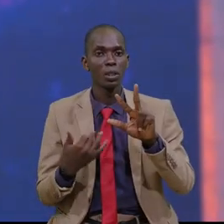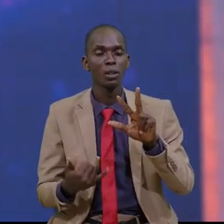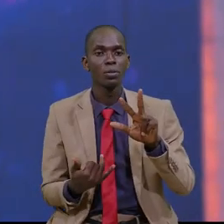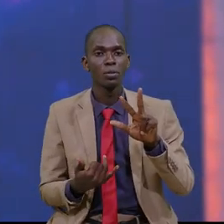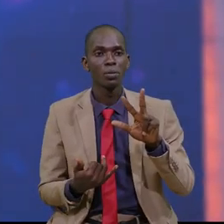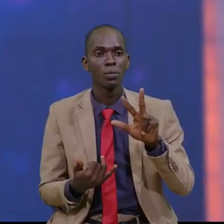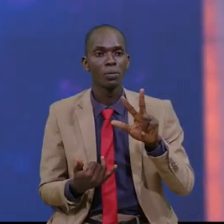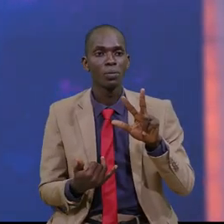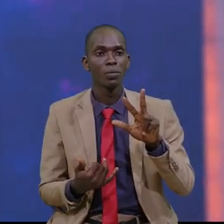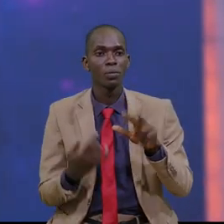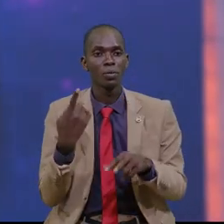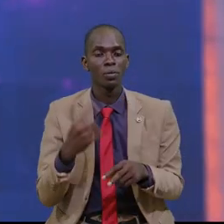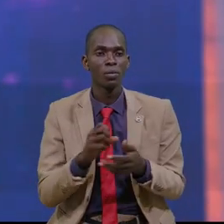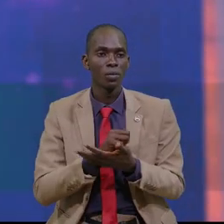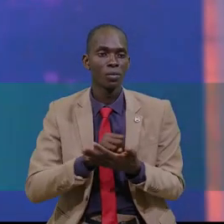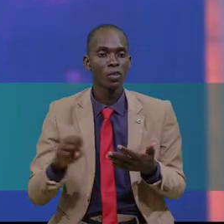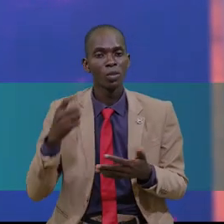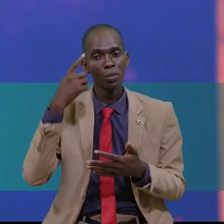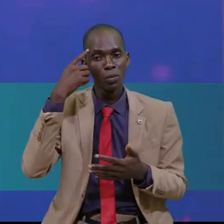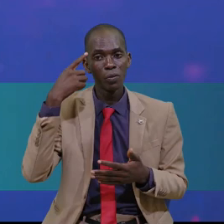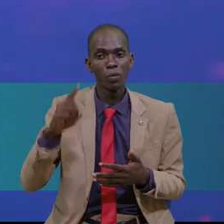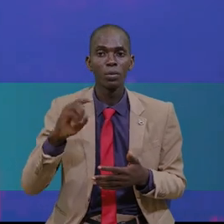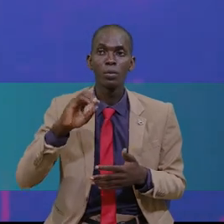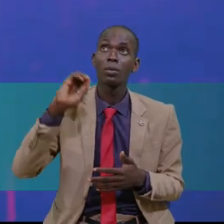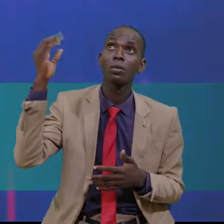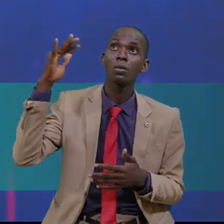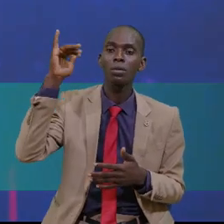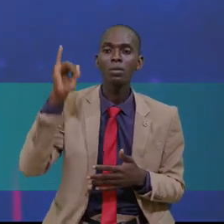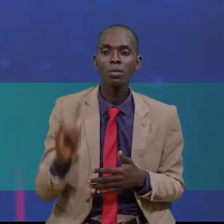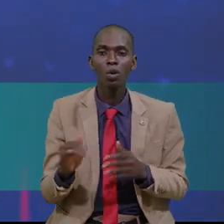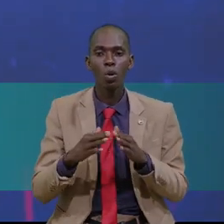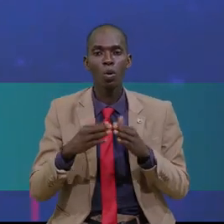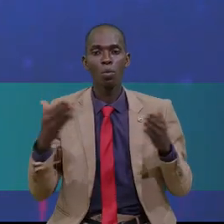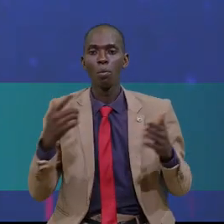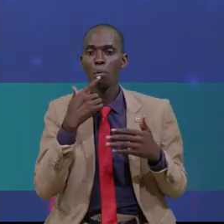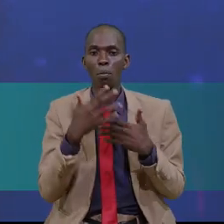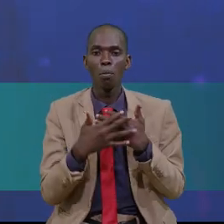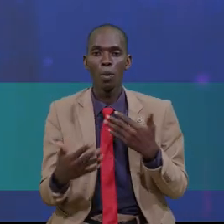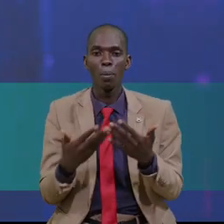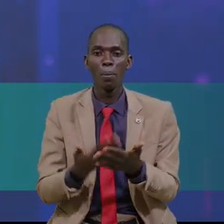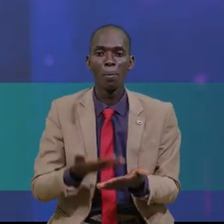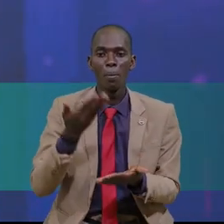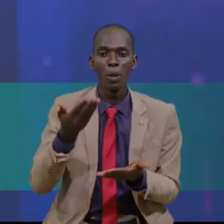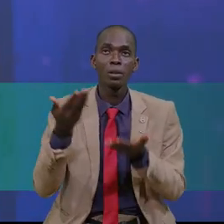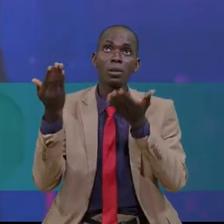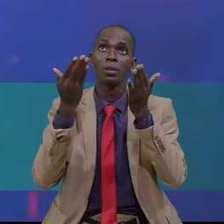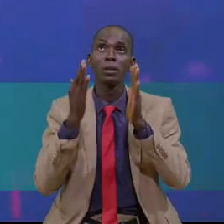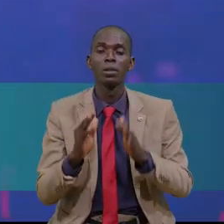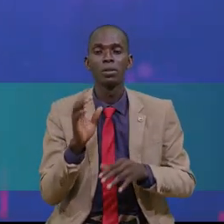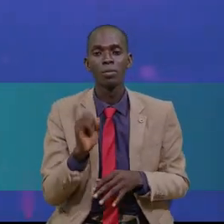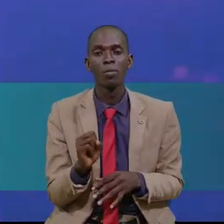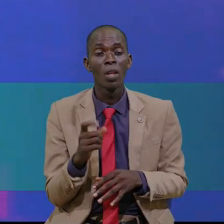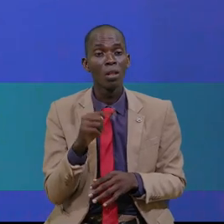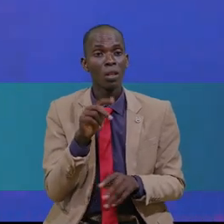at the sanctification for graciously open blood-bought servants. The